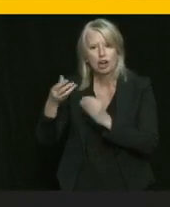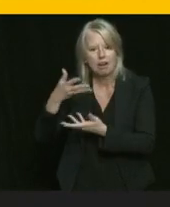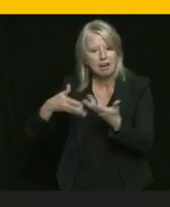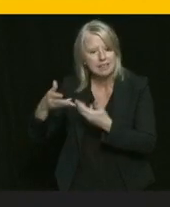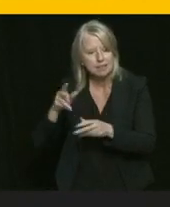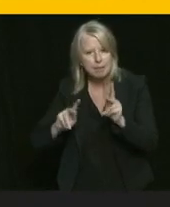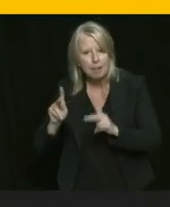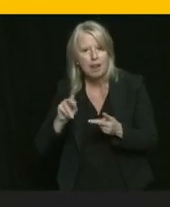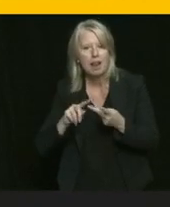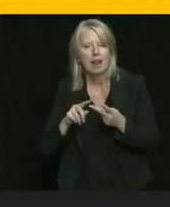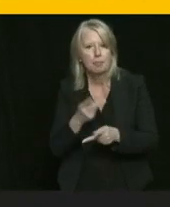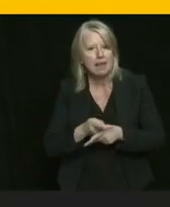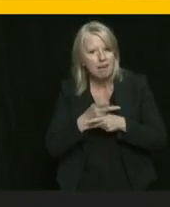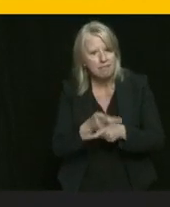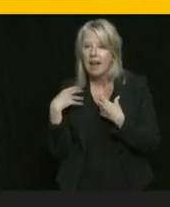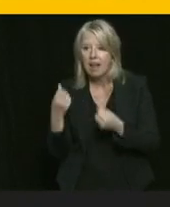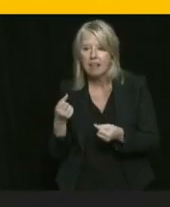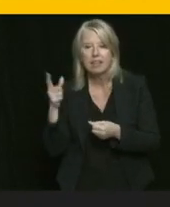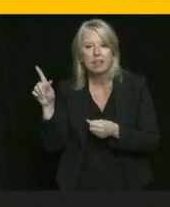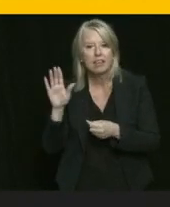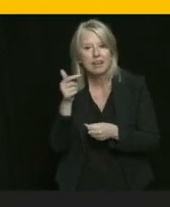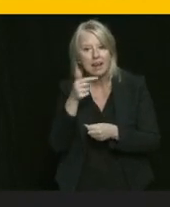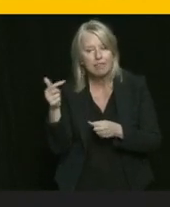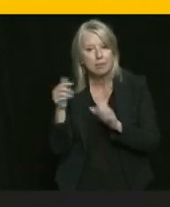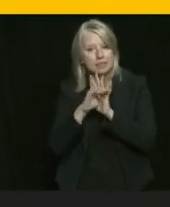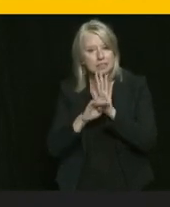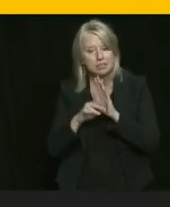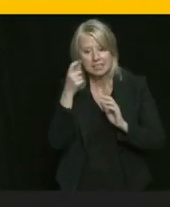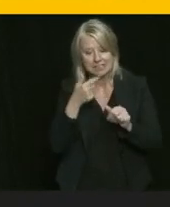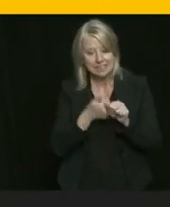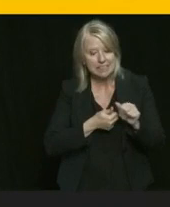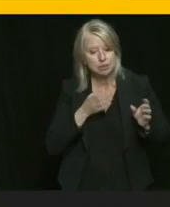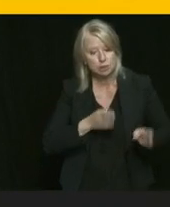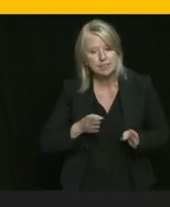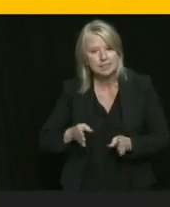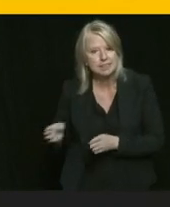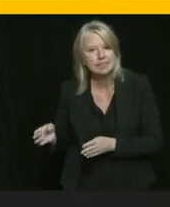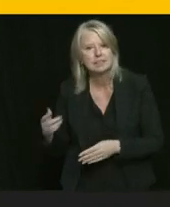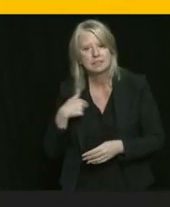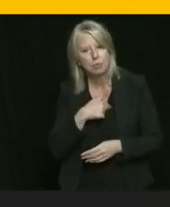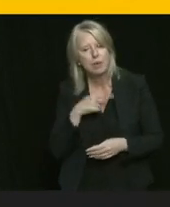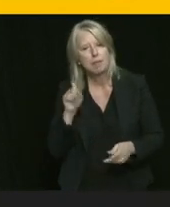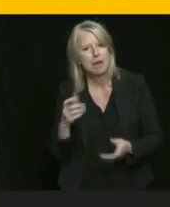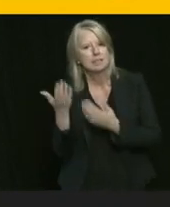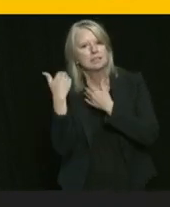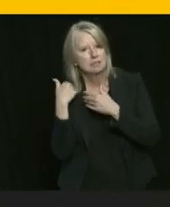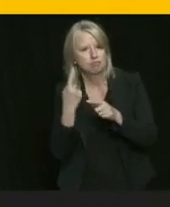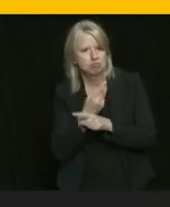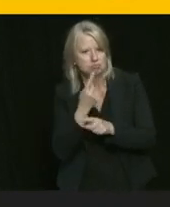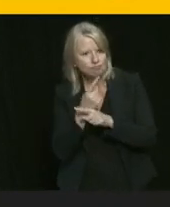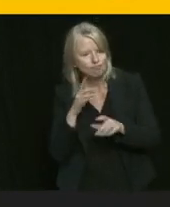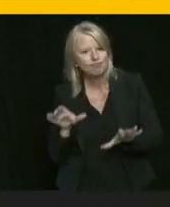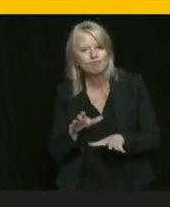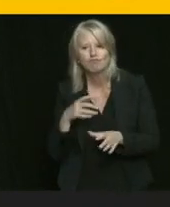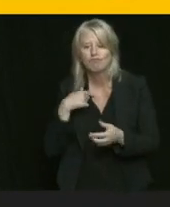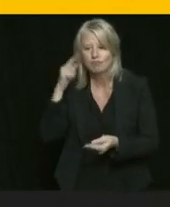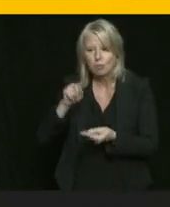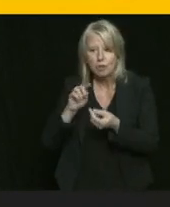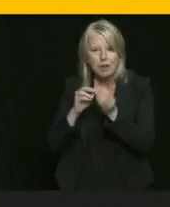careful. But now we have more tools to do. As individuals, we have to do our part to reduce our